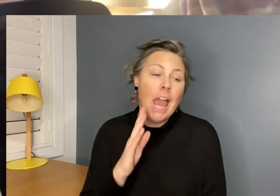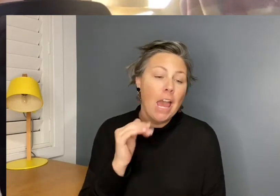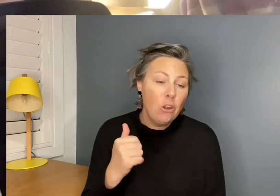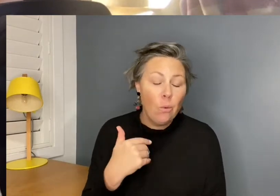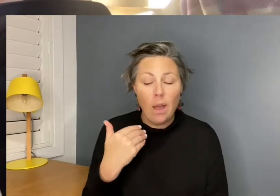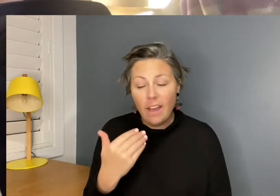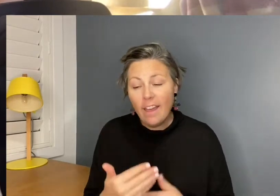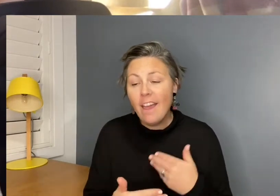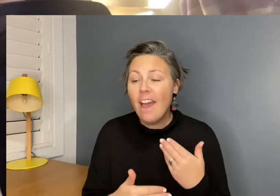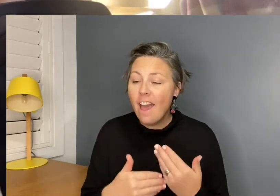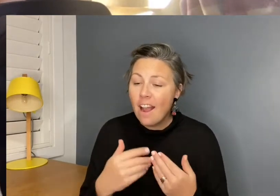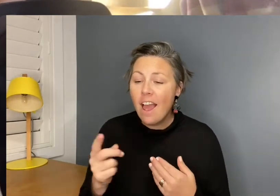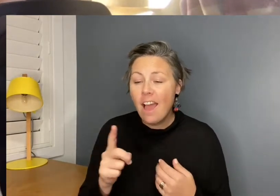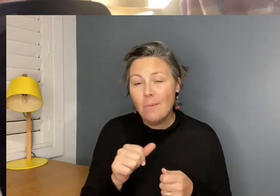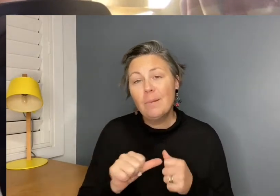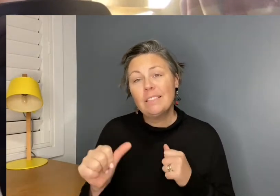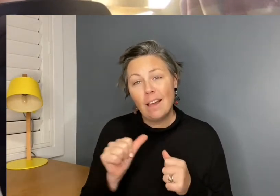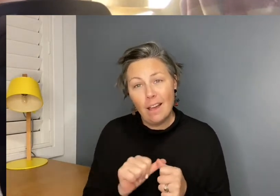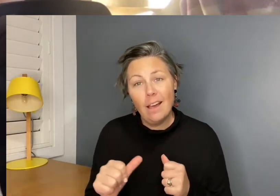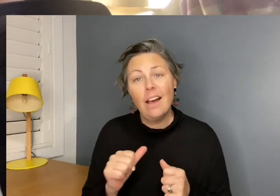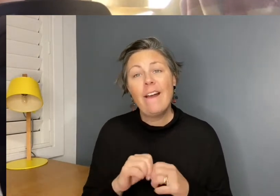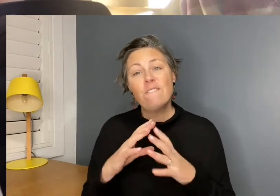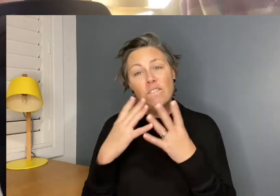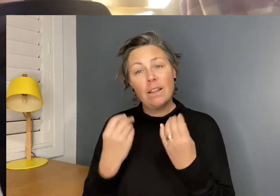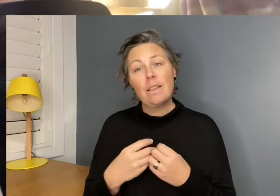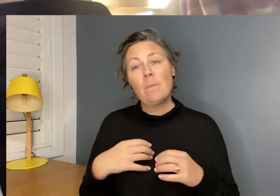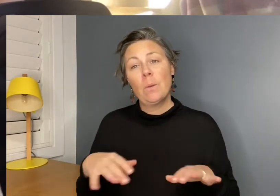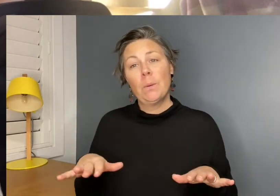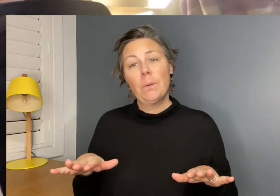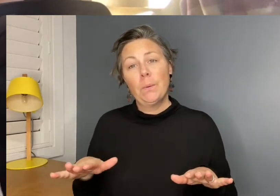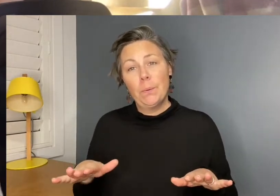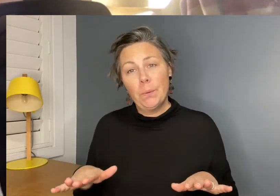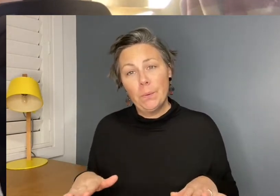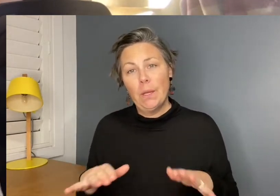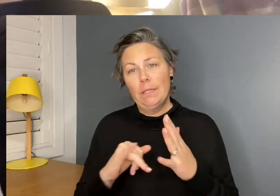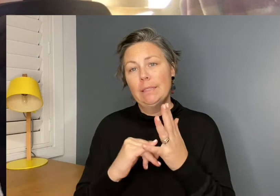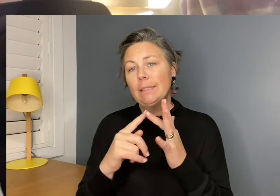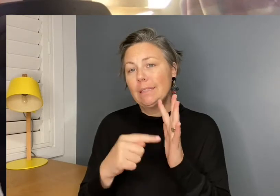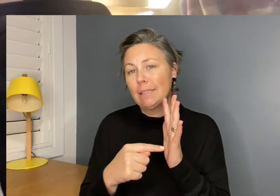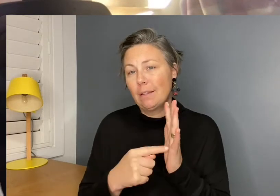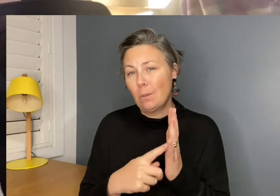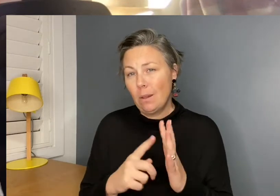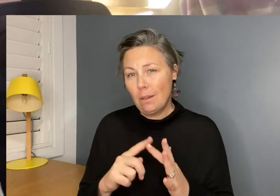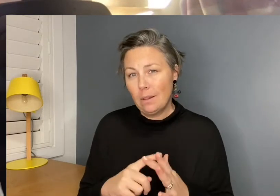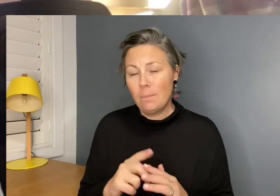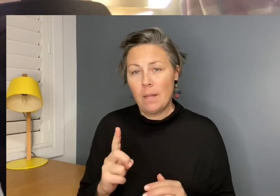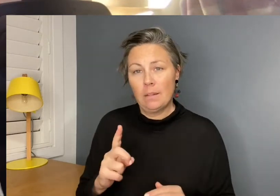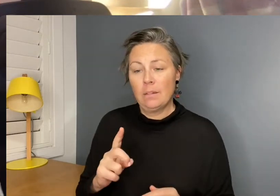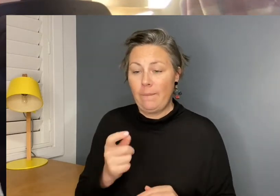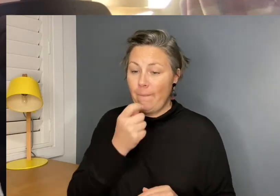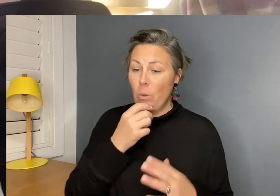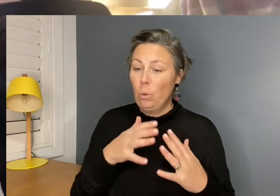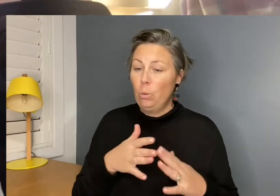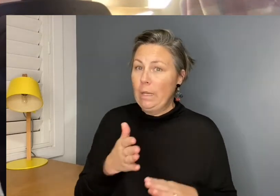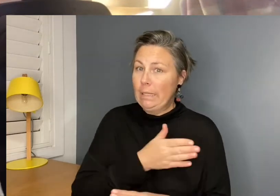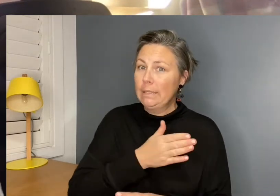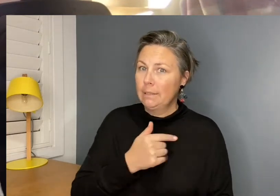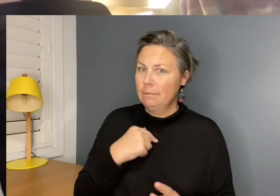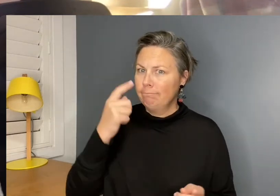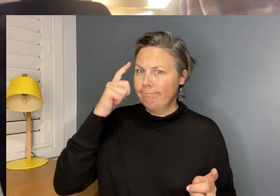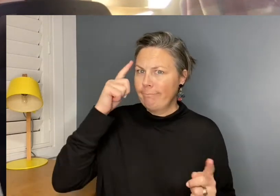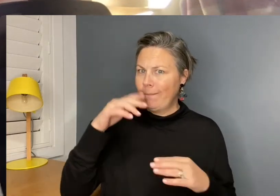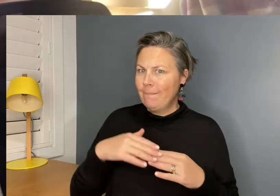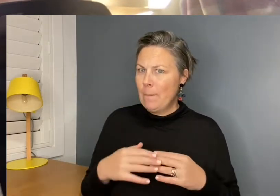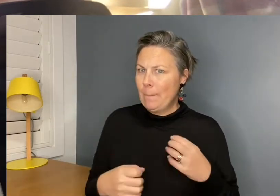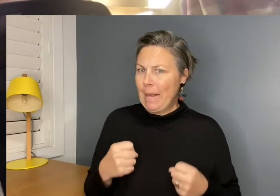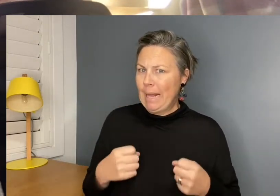there. And everything's settled in a bit more nicely now. I just was really worried for a couple of weeks there about my